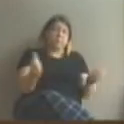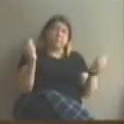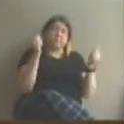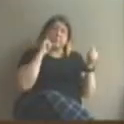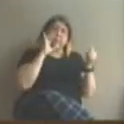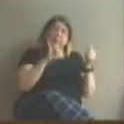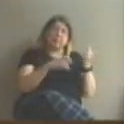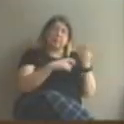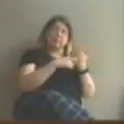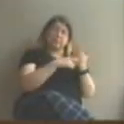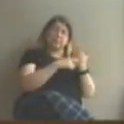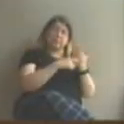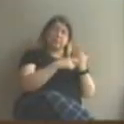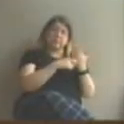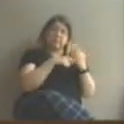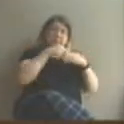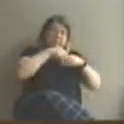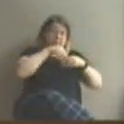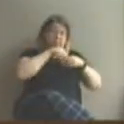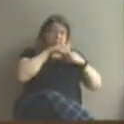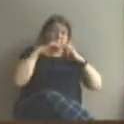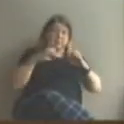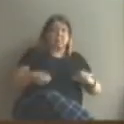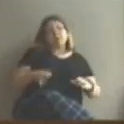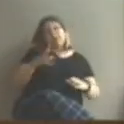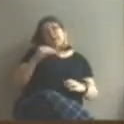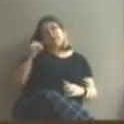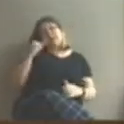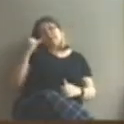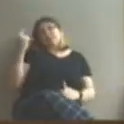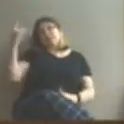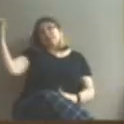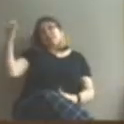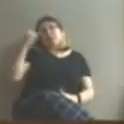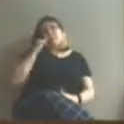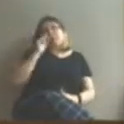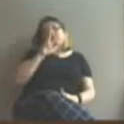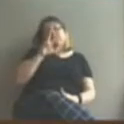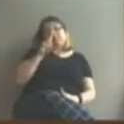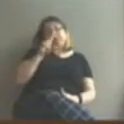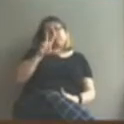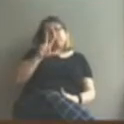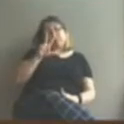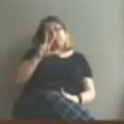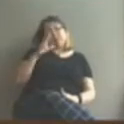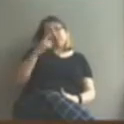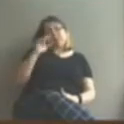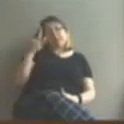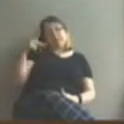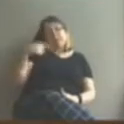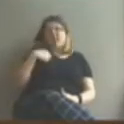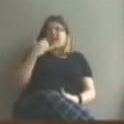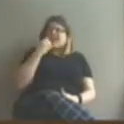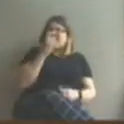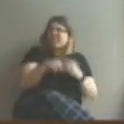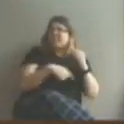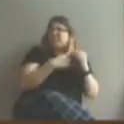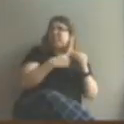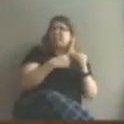your ticket is as an internal customer. And if someone were to call 313 help and say, hey, I called about a bus